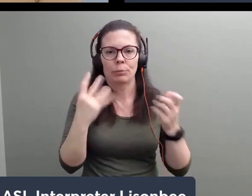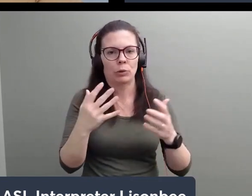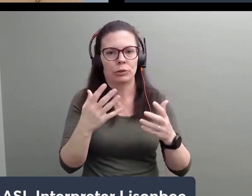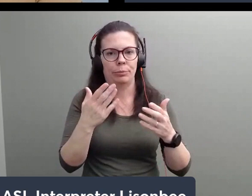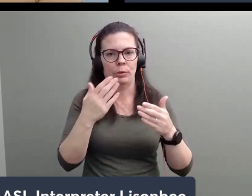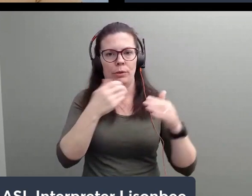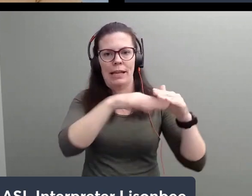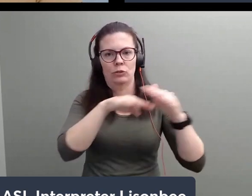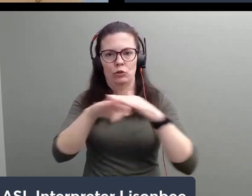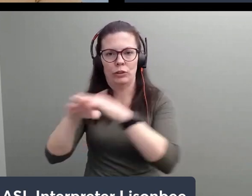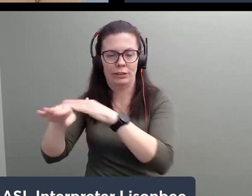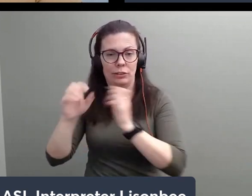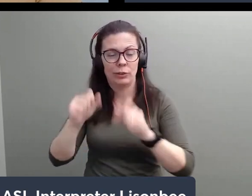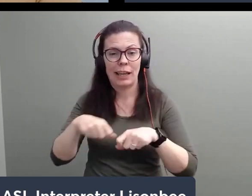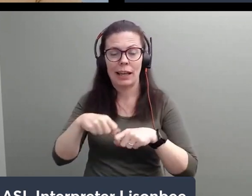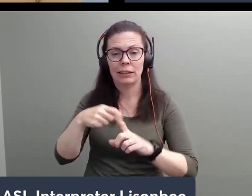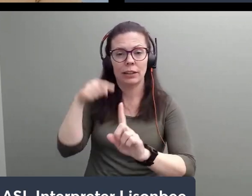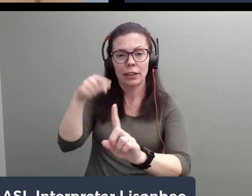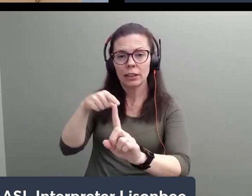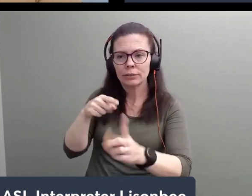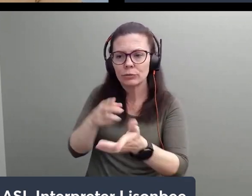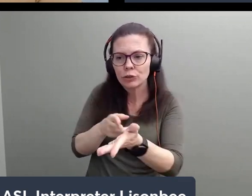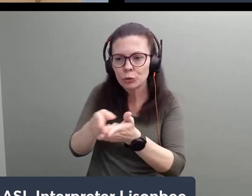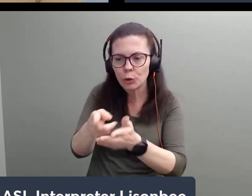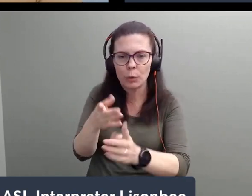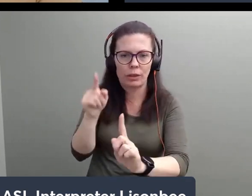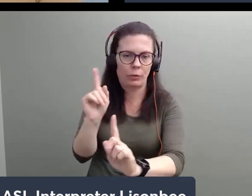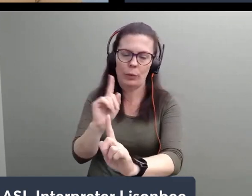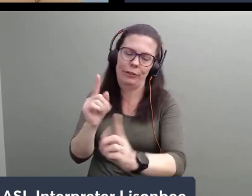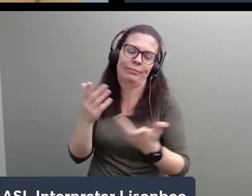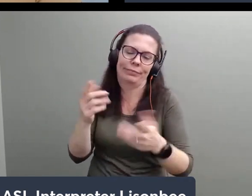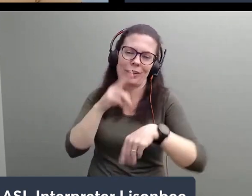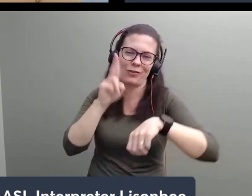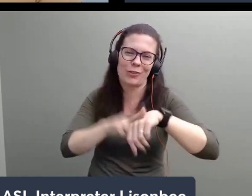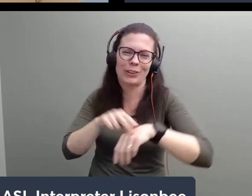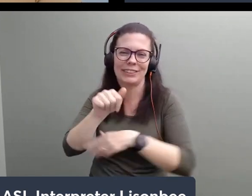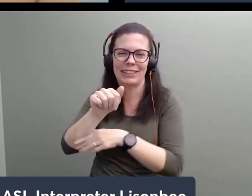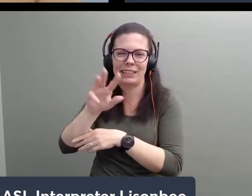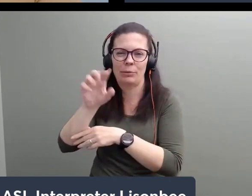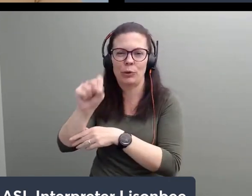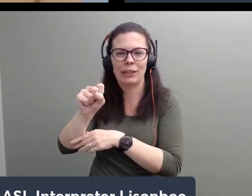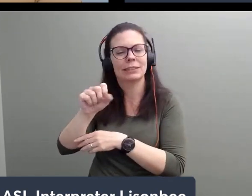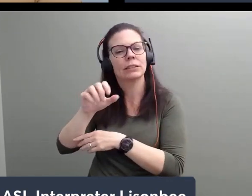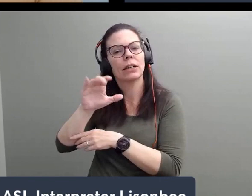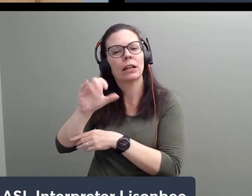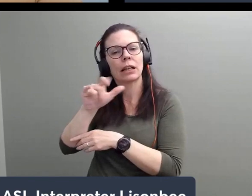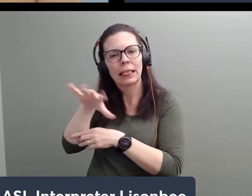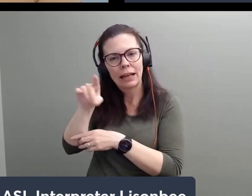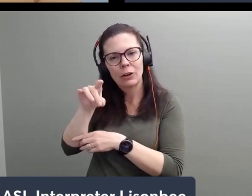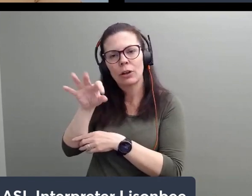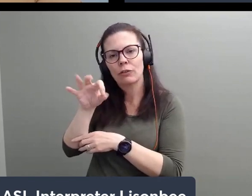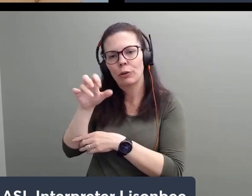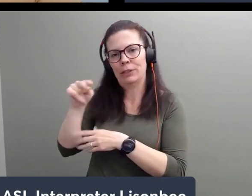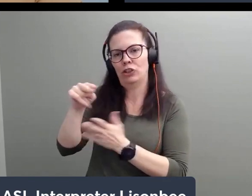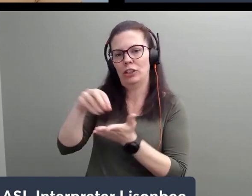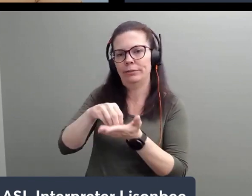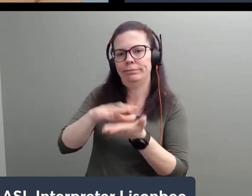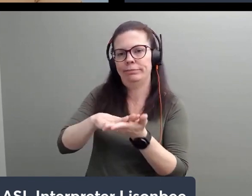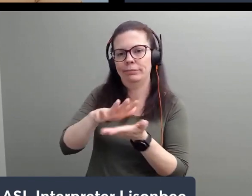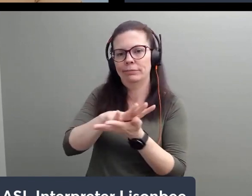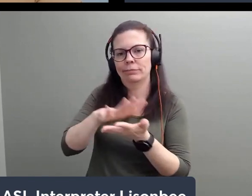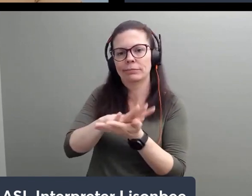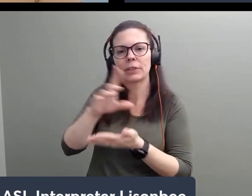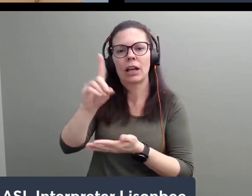And the single source of truth, of course, is the AWS CloudFormation documentation. That's where you can dive deeper into all